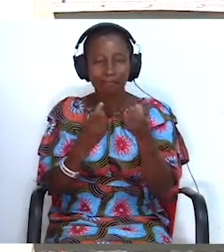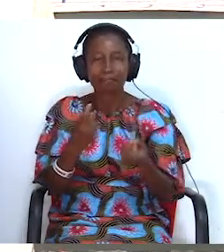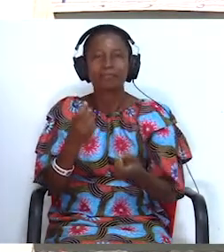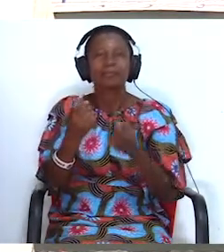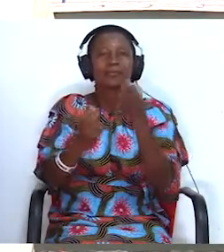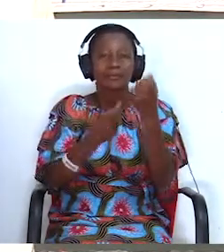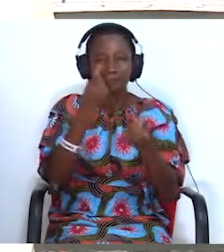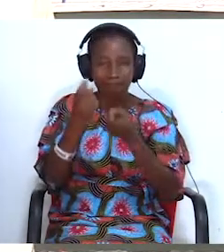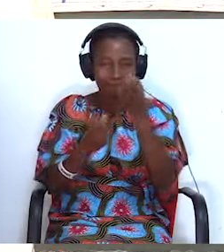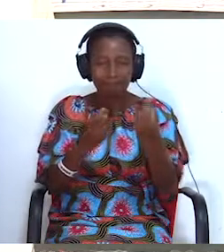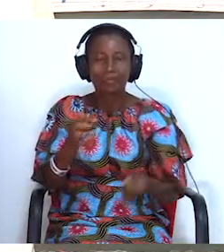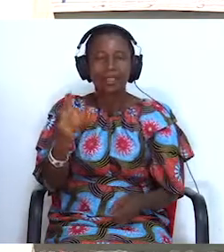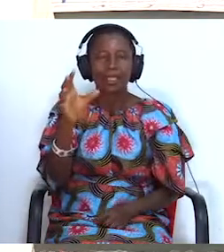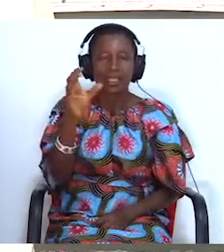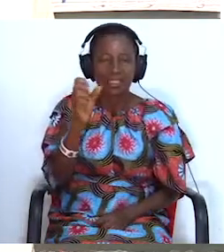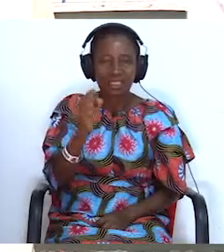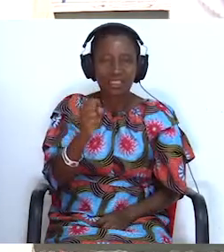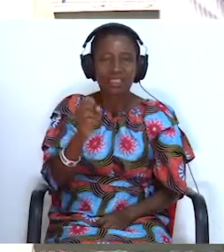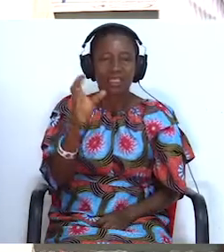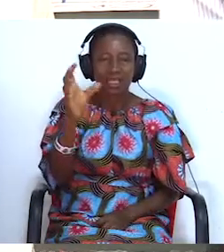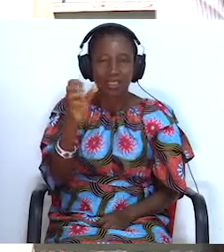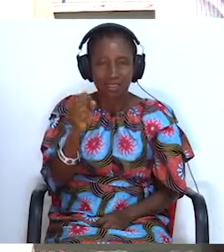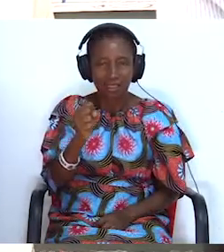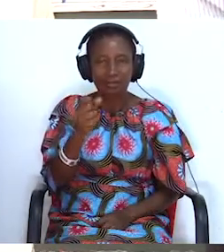Can we form this letter together?